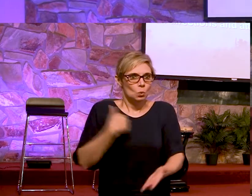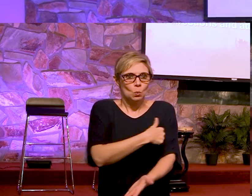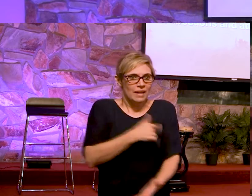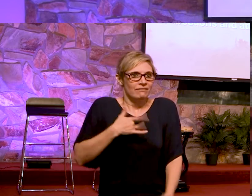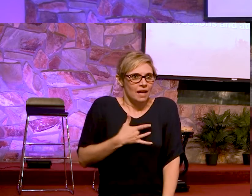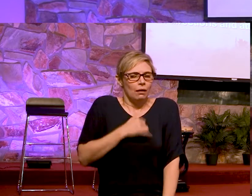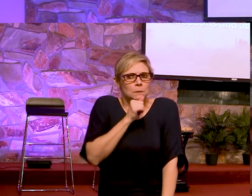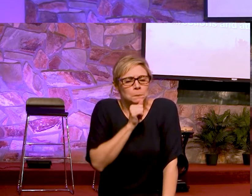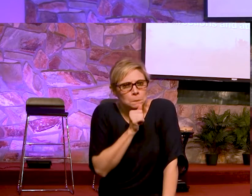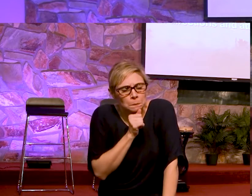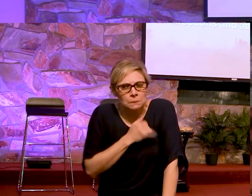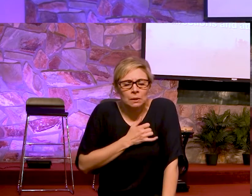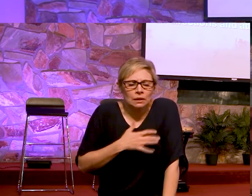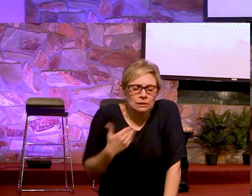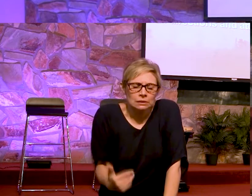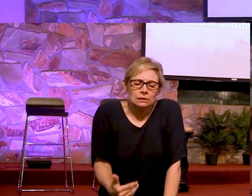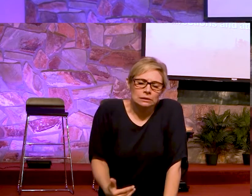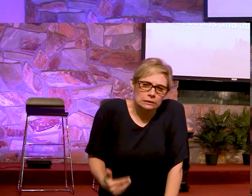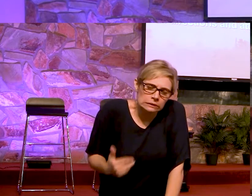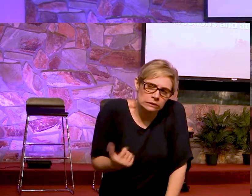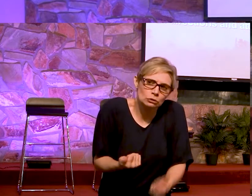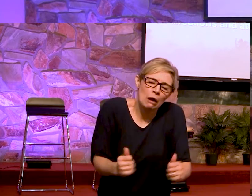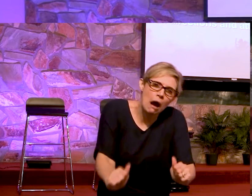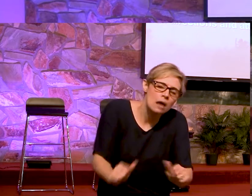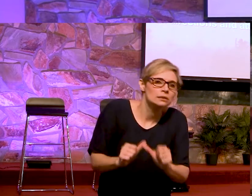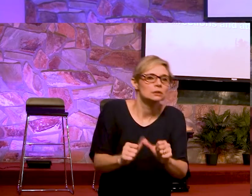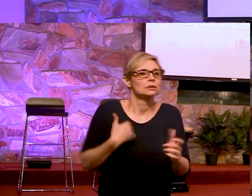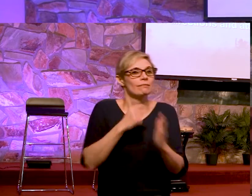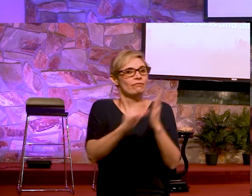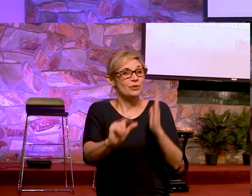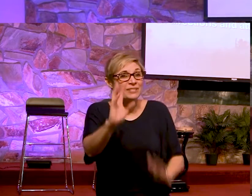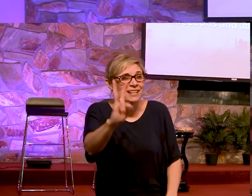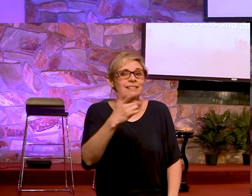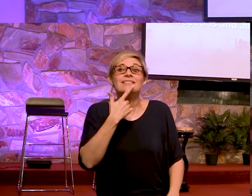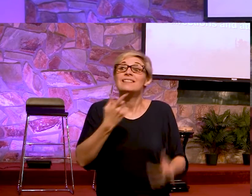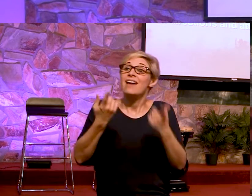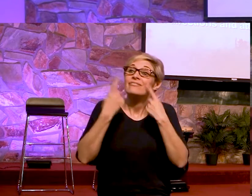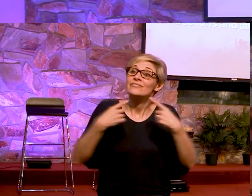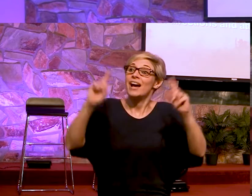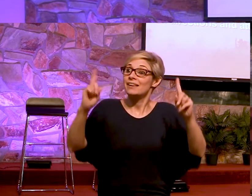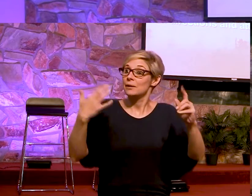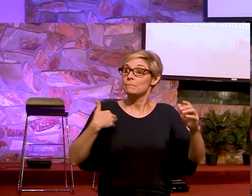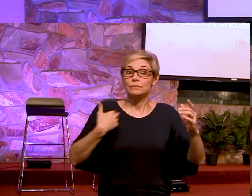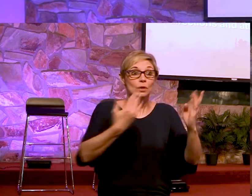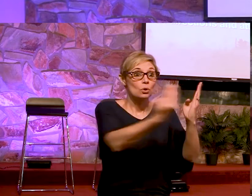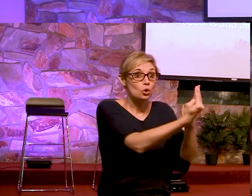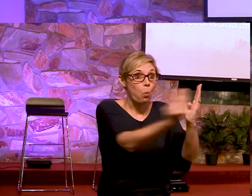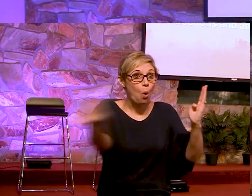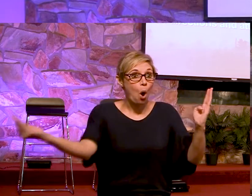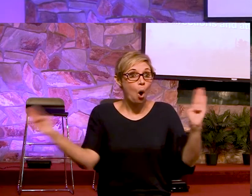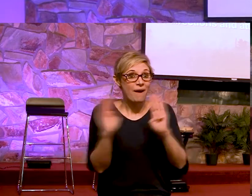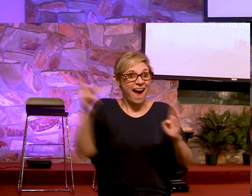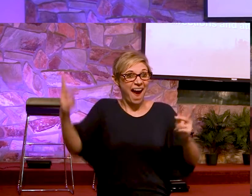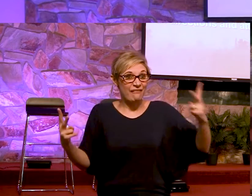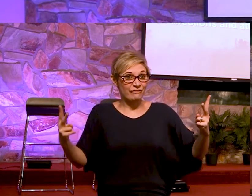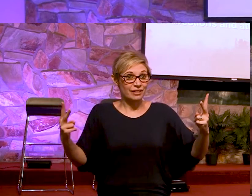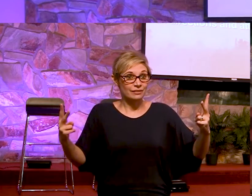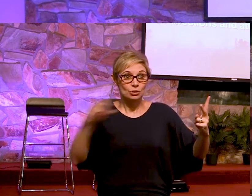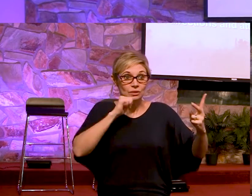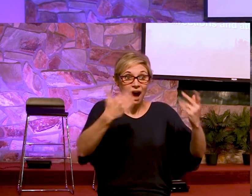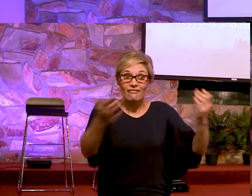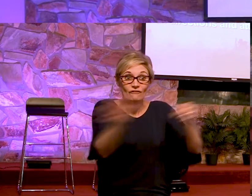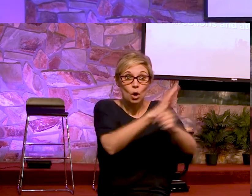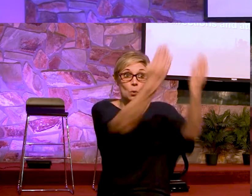get discouraged. Look at verse 6. Verse 6 tells us that at last the wall was completed to half its height around the